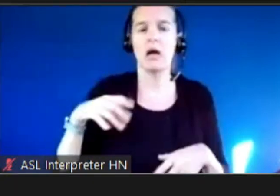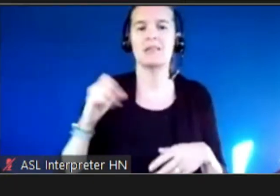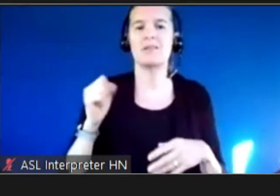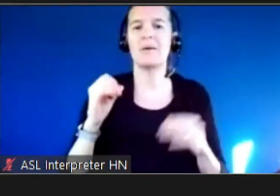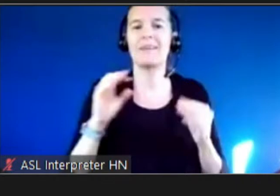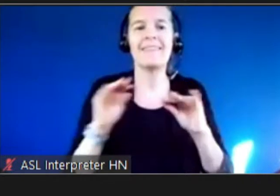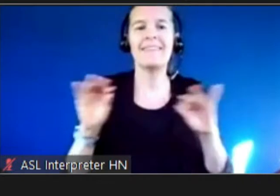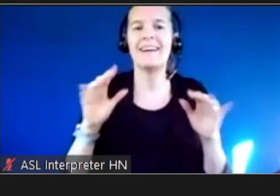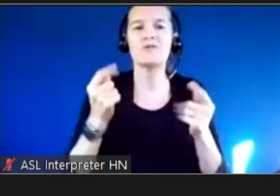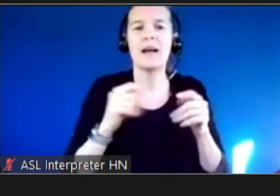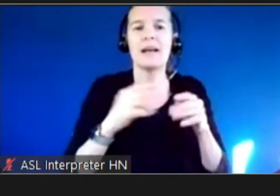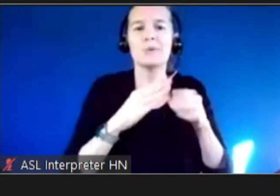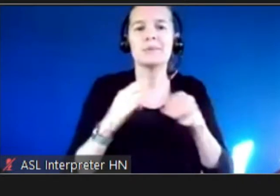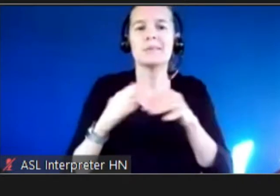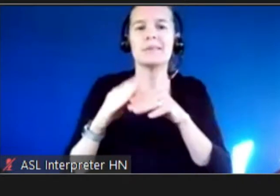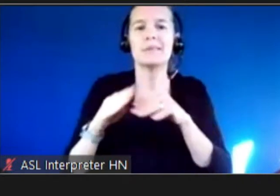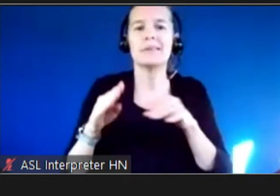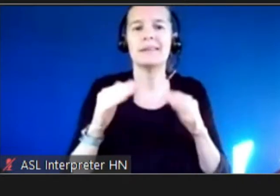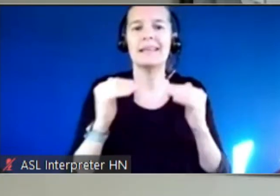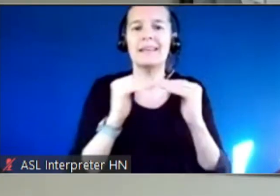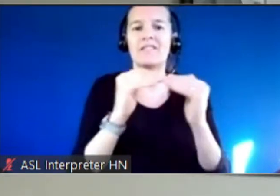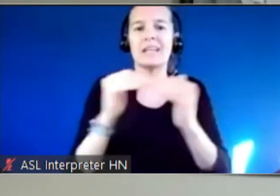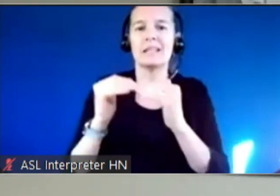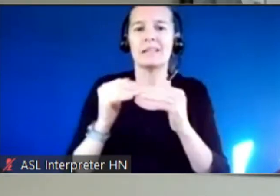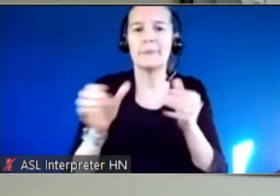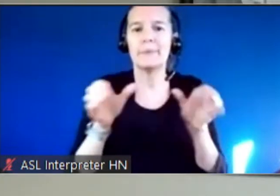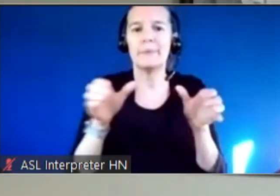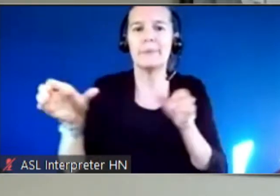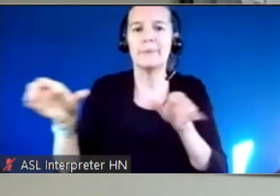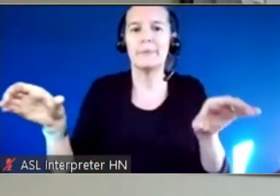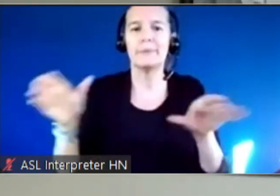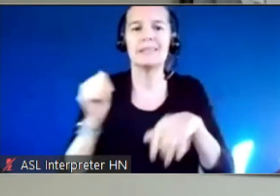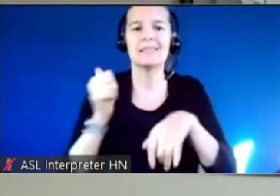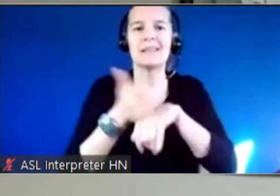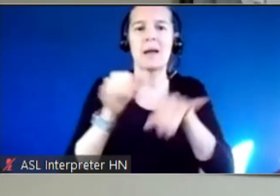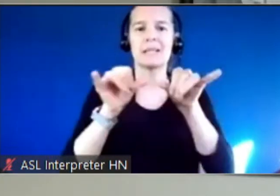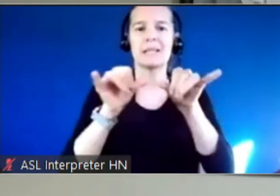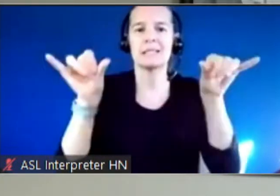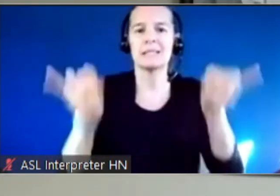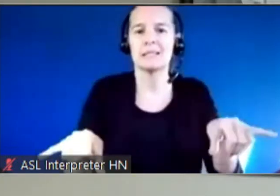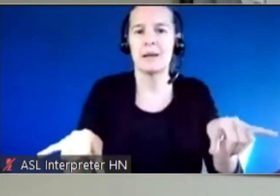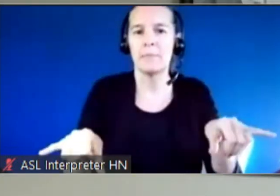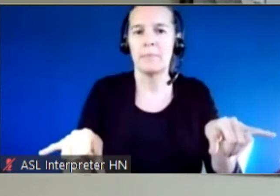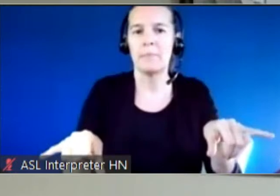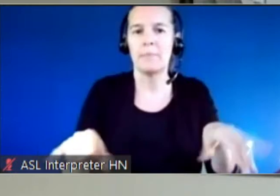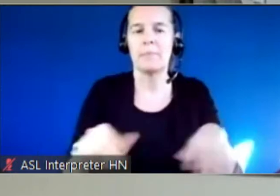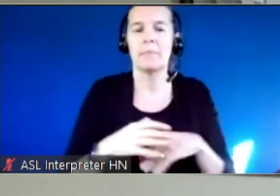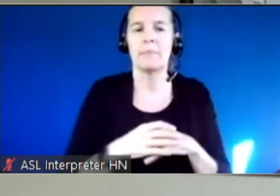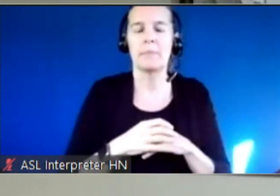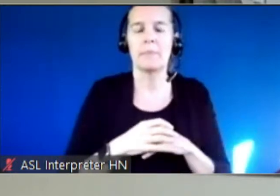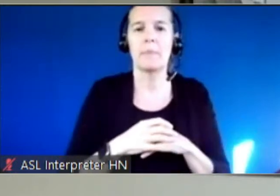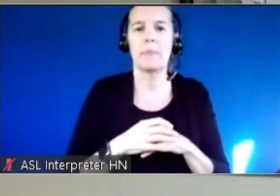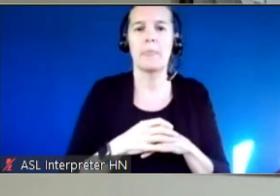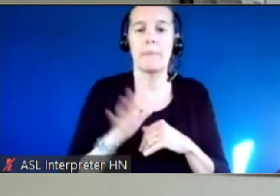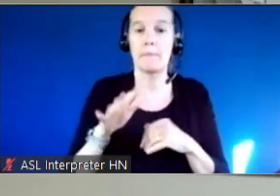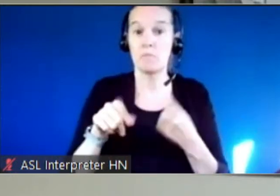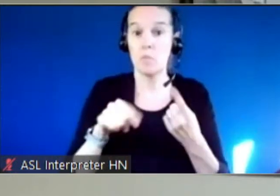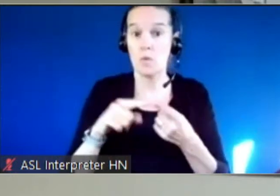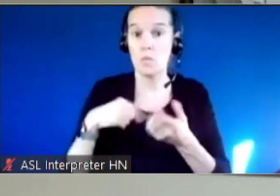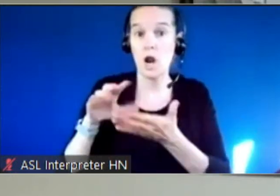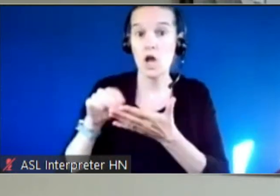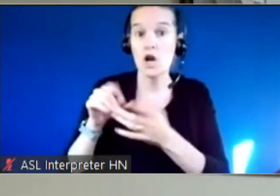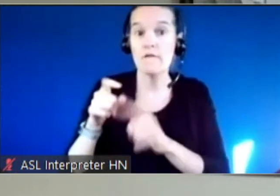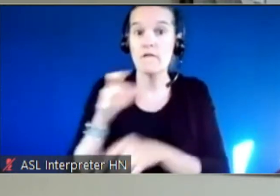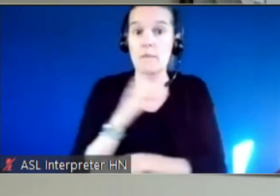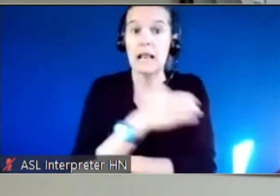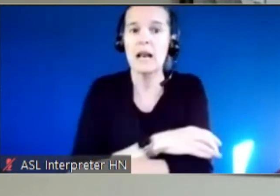get more systematized on how we learn from the clinics what their needs are. We